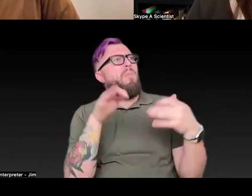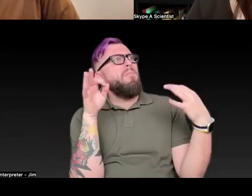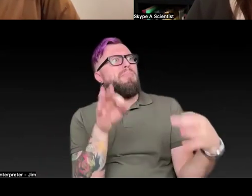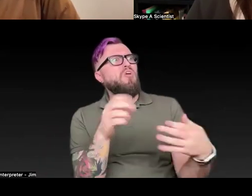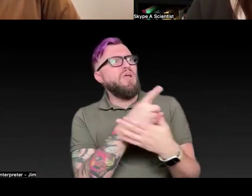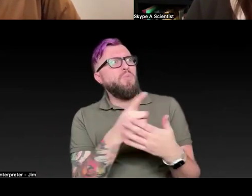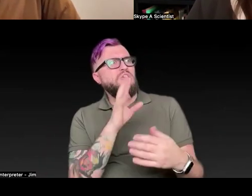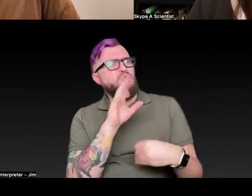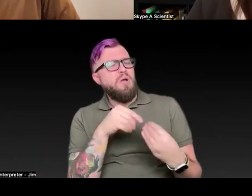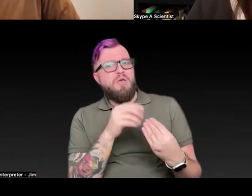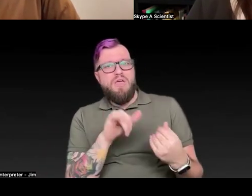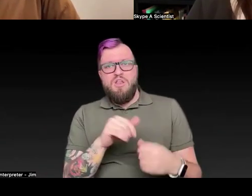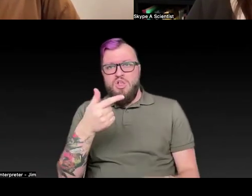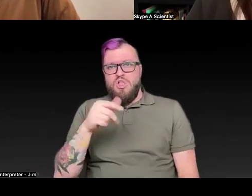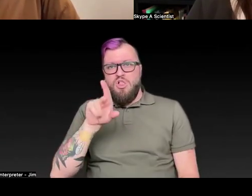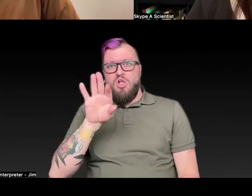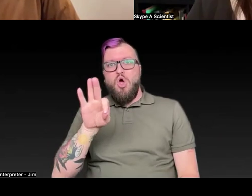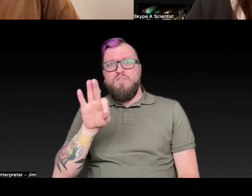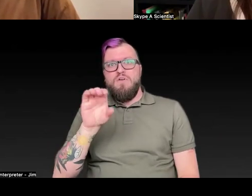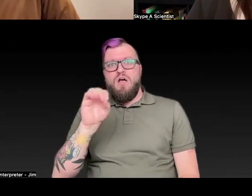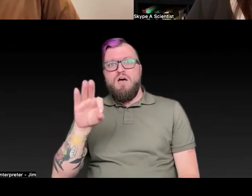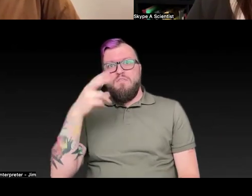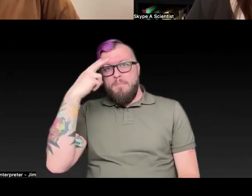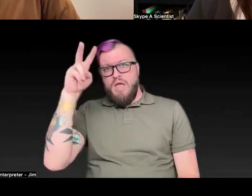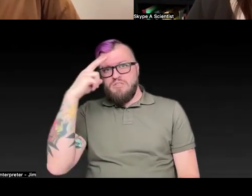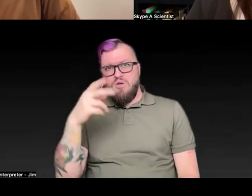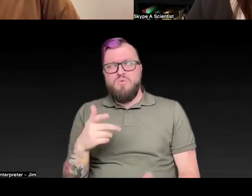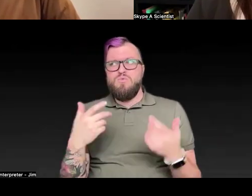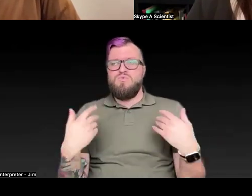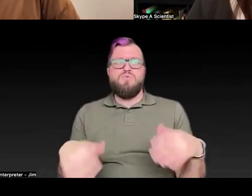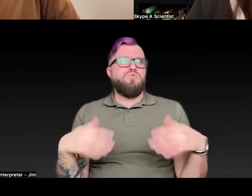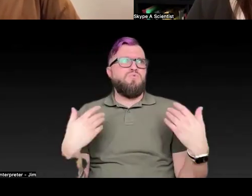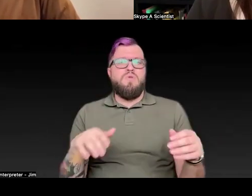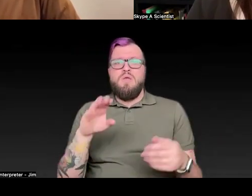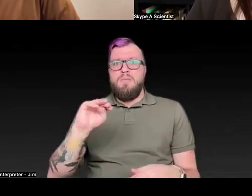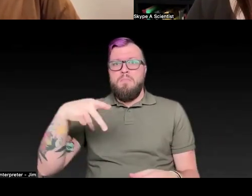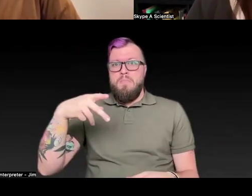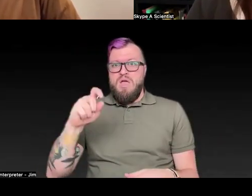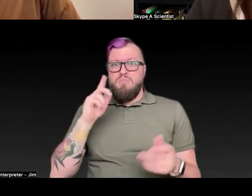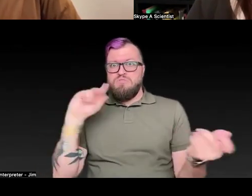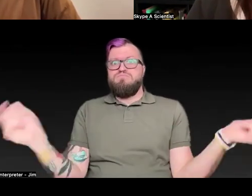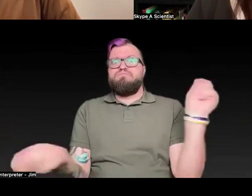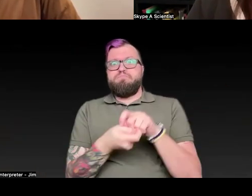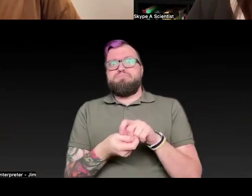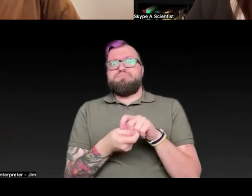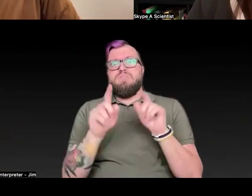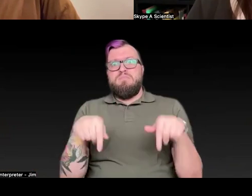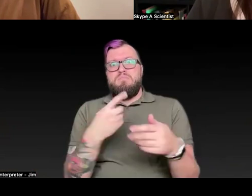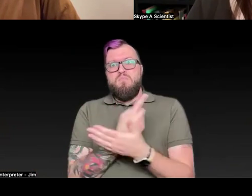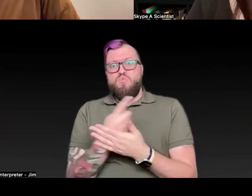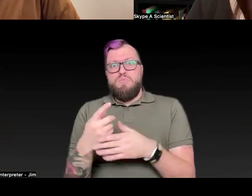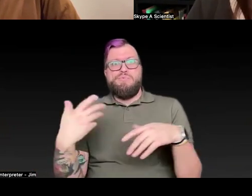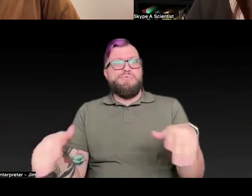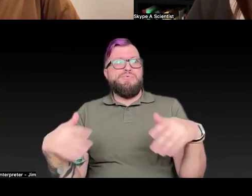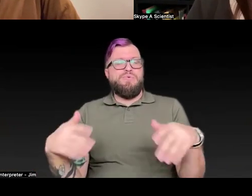that because the Gulf of Mexico. It's been a big week for maps. Yep. Big week for maps for